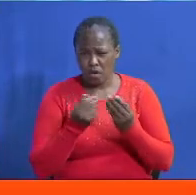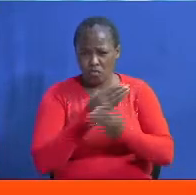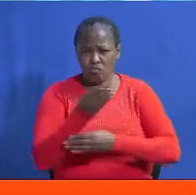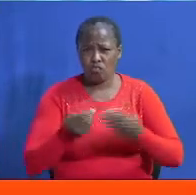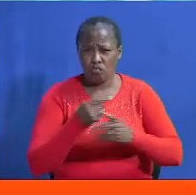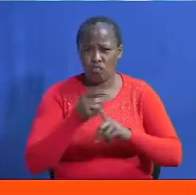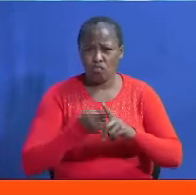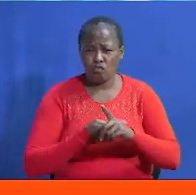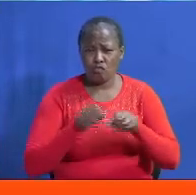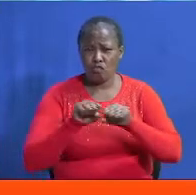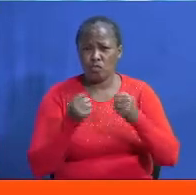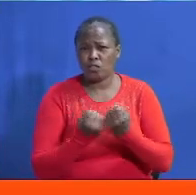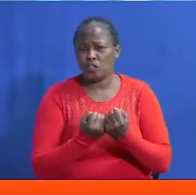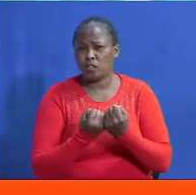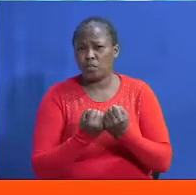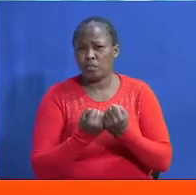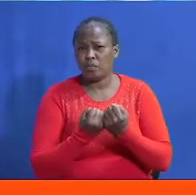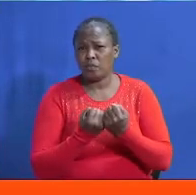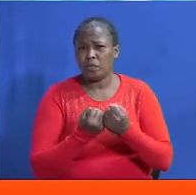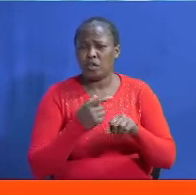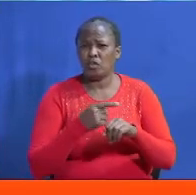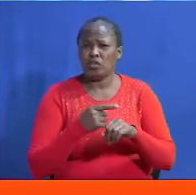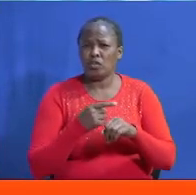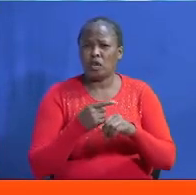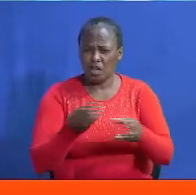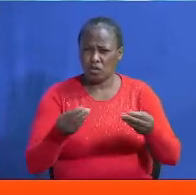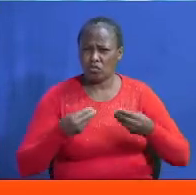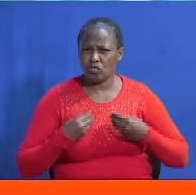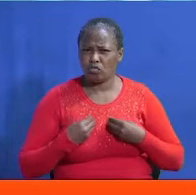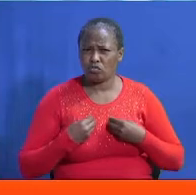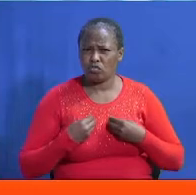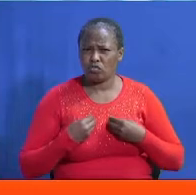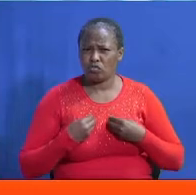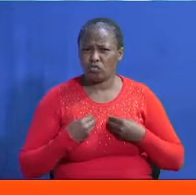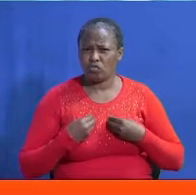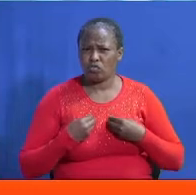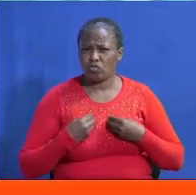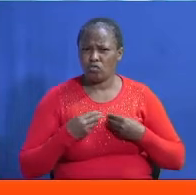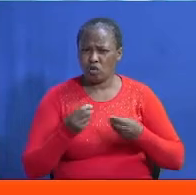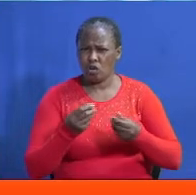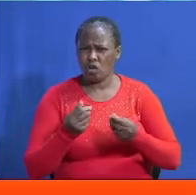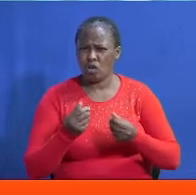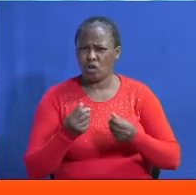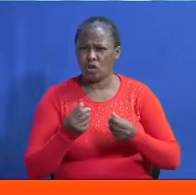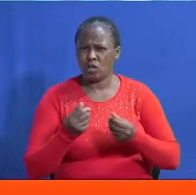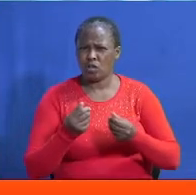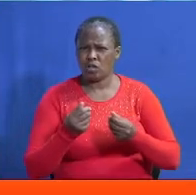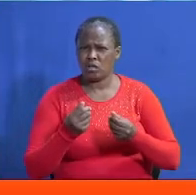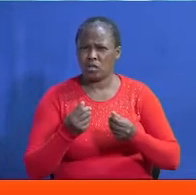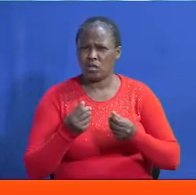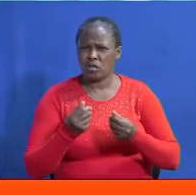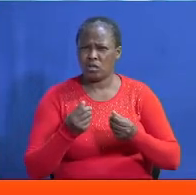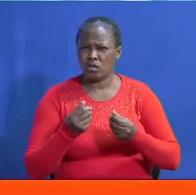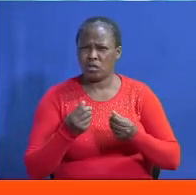From their system. So staking coins means that you can unstake after the elections. Right. So for example, you stake 10